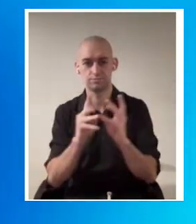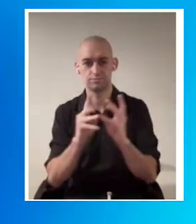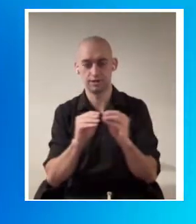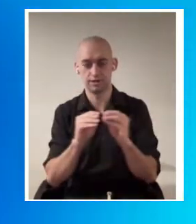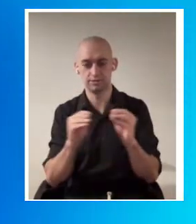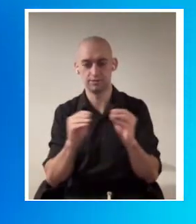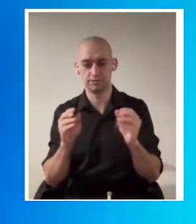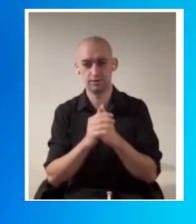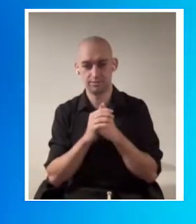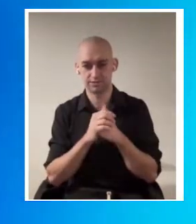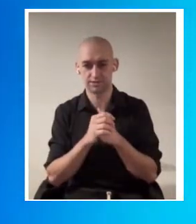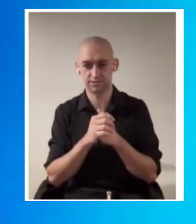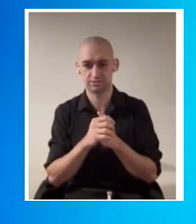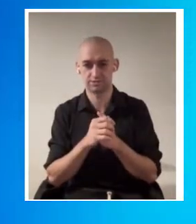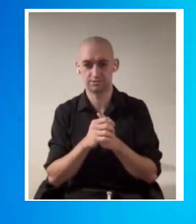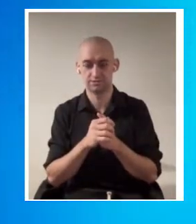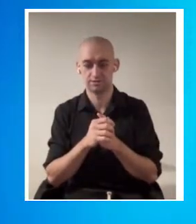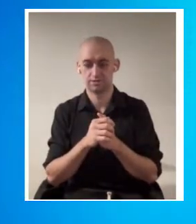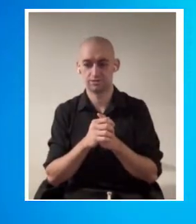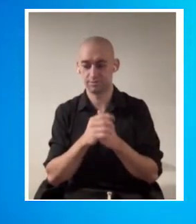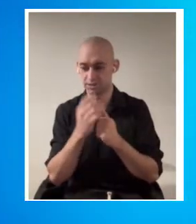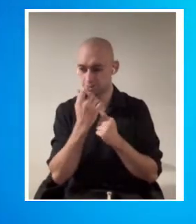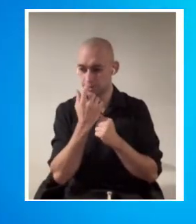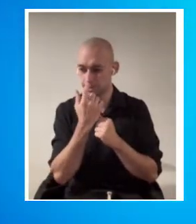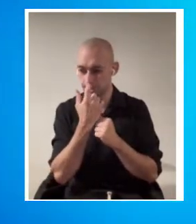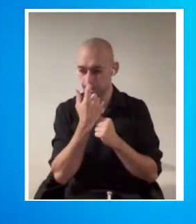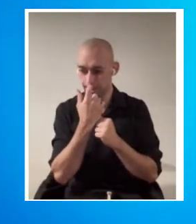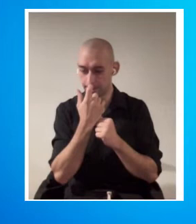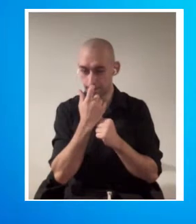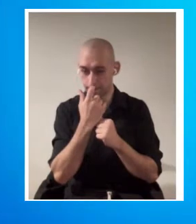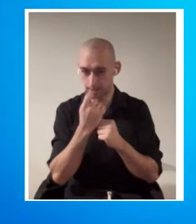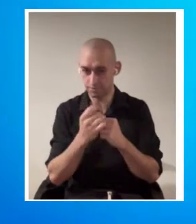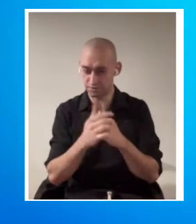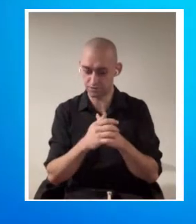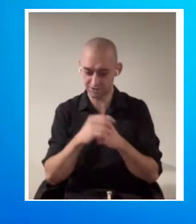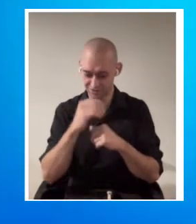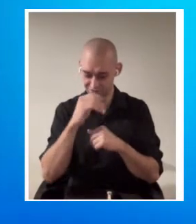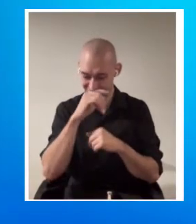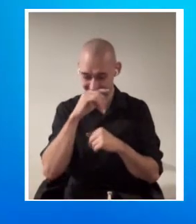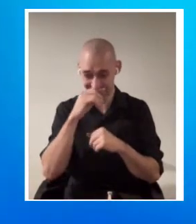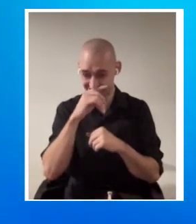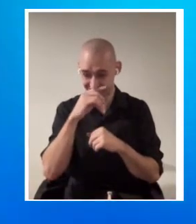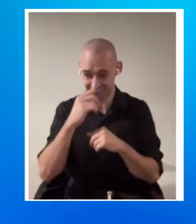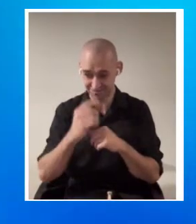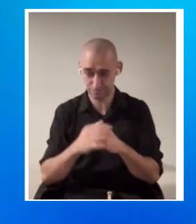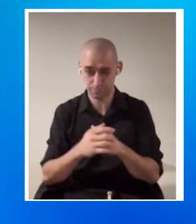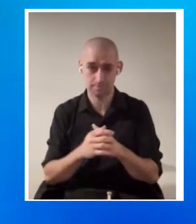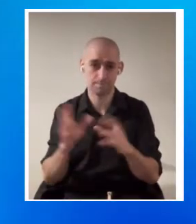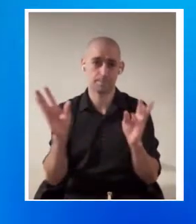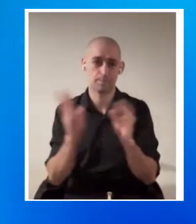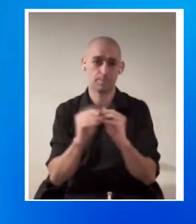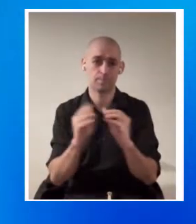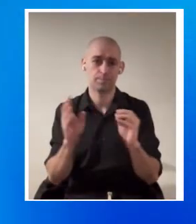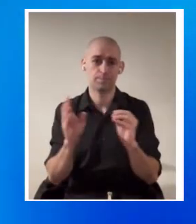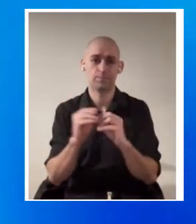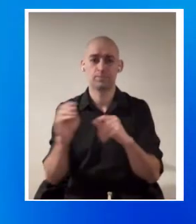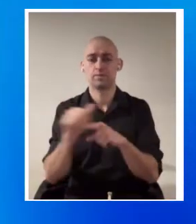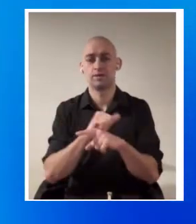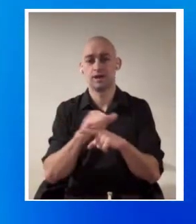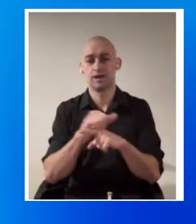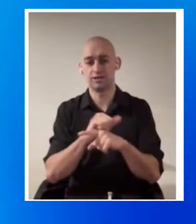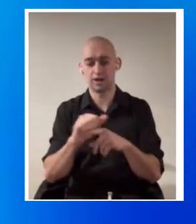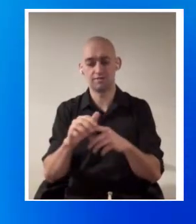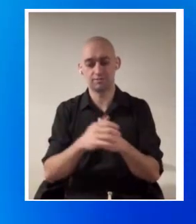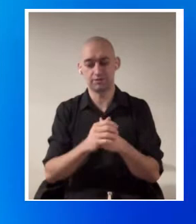chat. Okay, all right. Then we'll just make sure that Satari will just wait, and I'll just get on Ben's list. He knows where to find